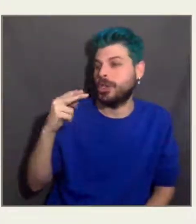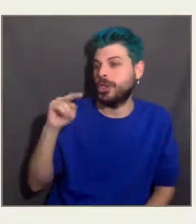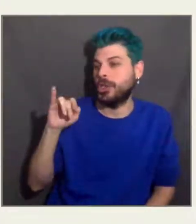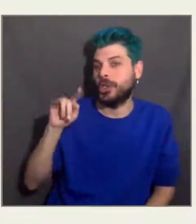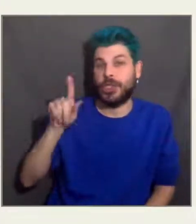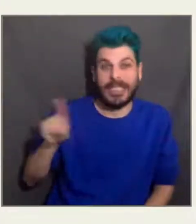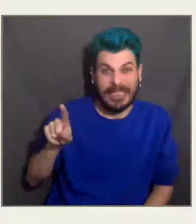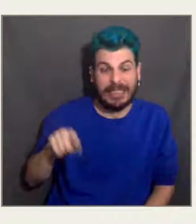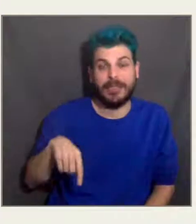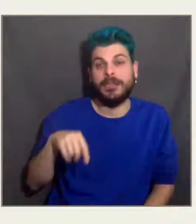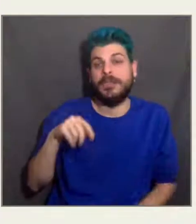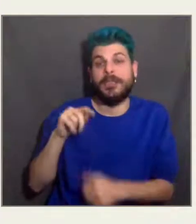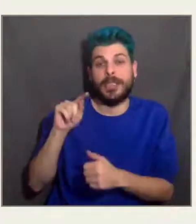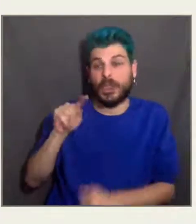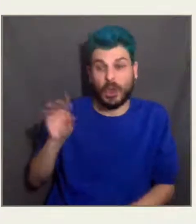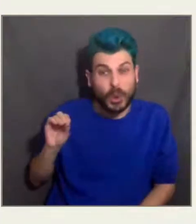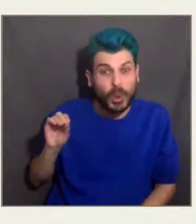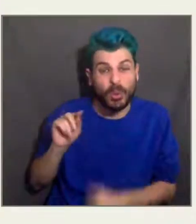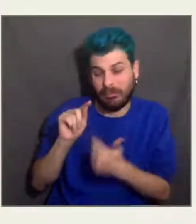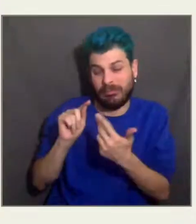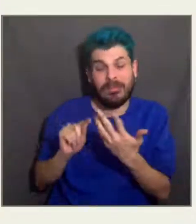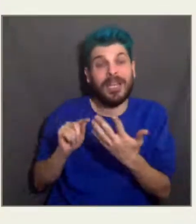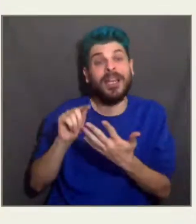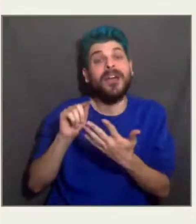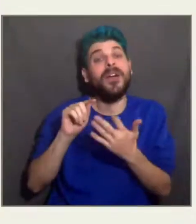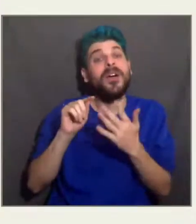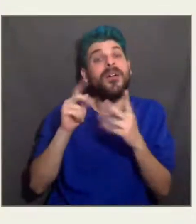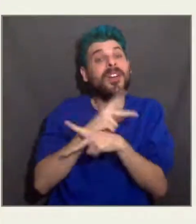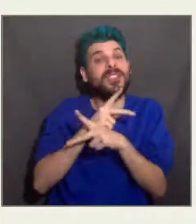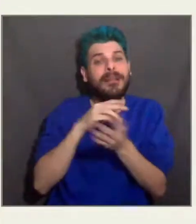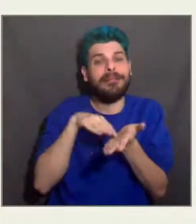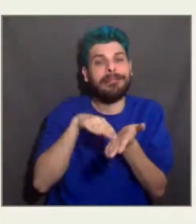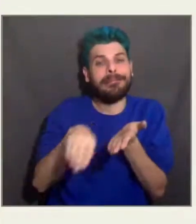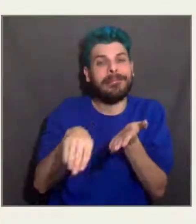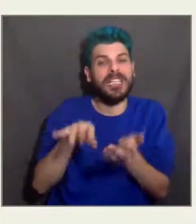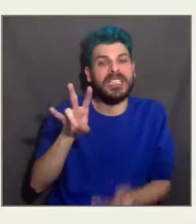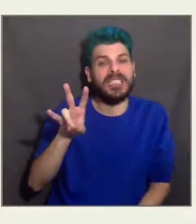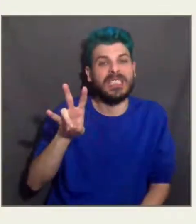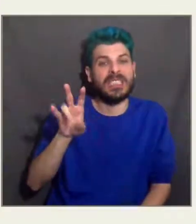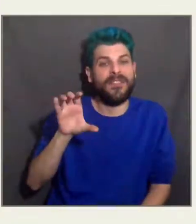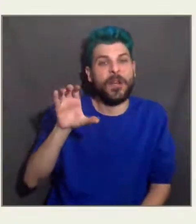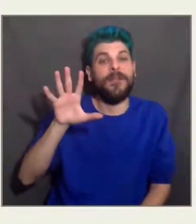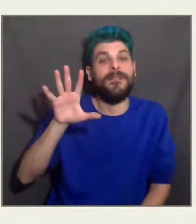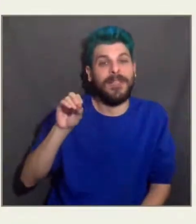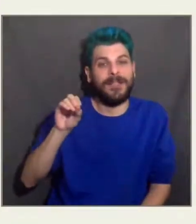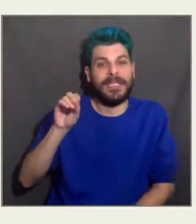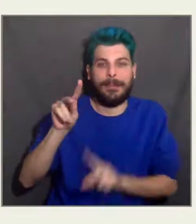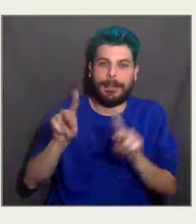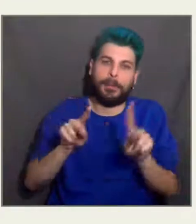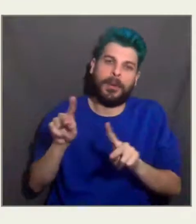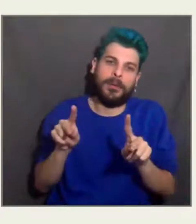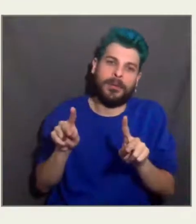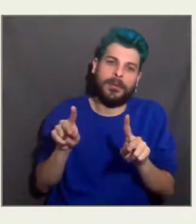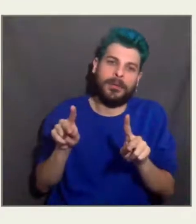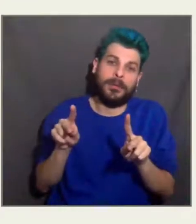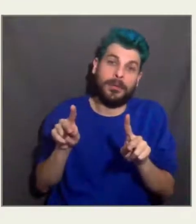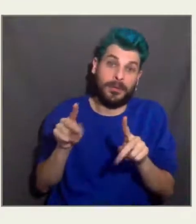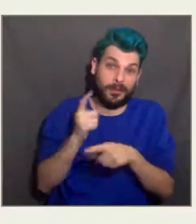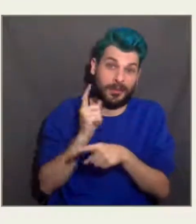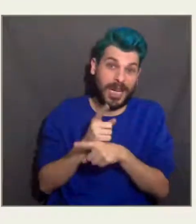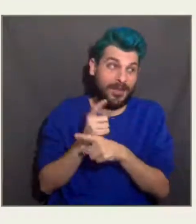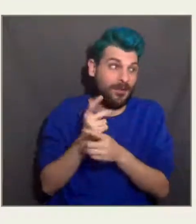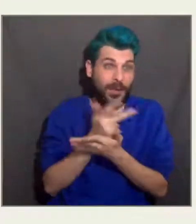And as I mentioned last year, we had to lay off 750 people within the first 3 weeks because, right, nobody was doing